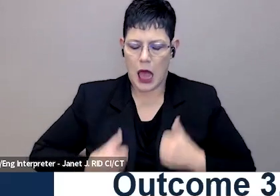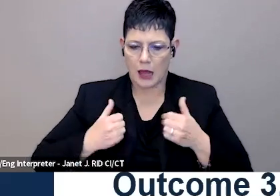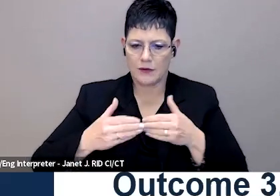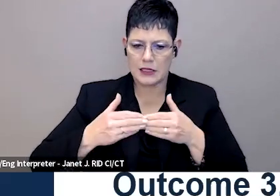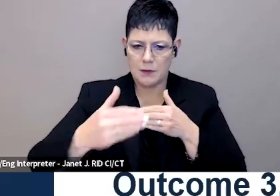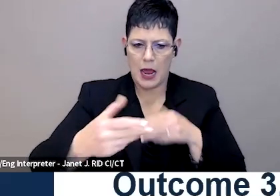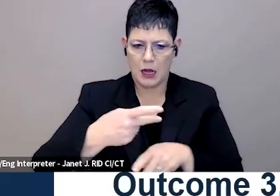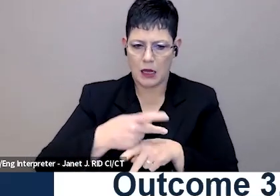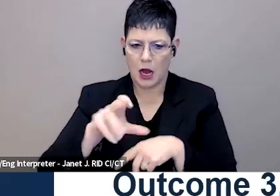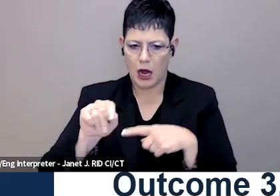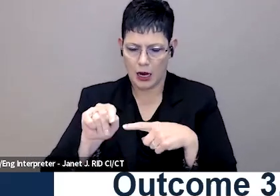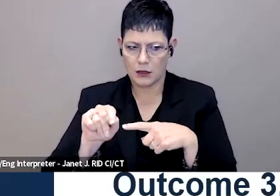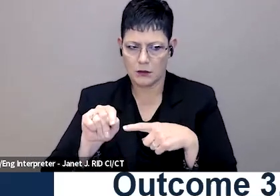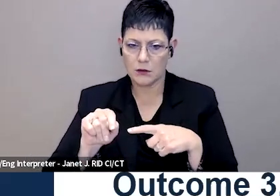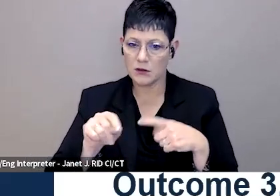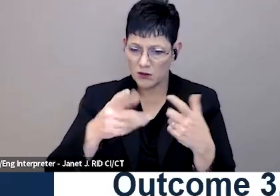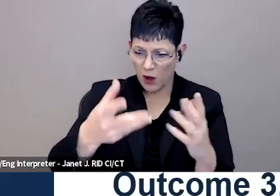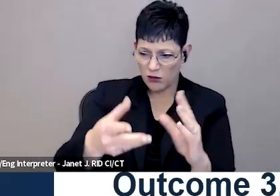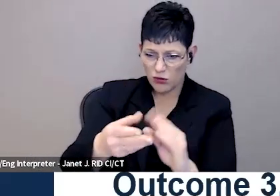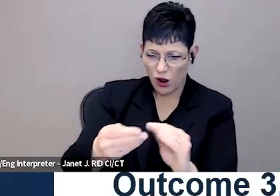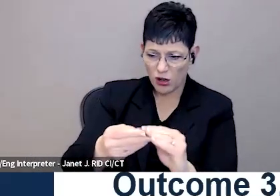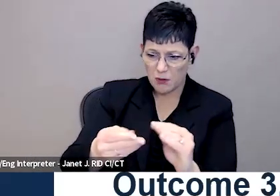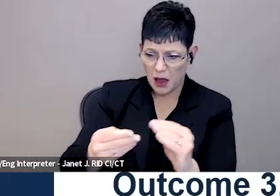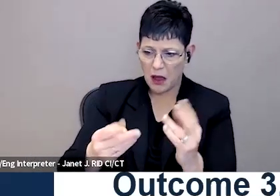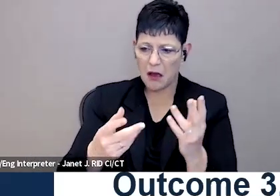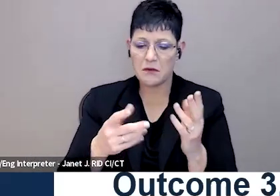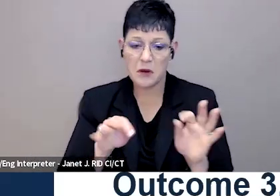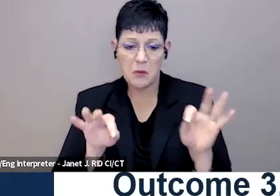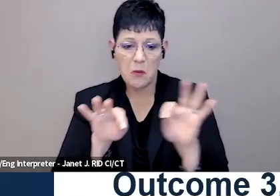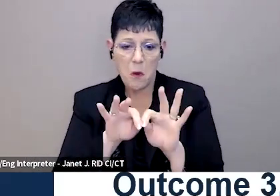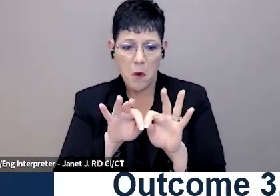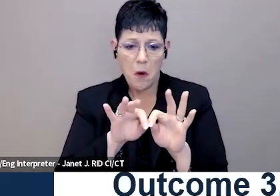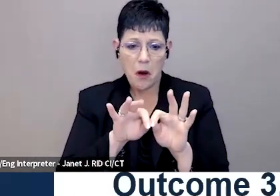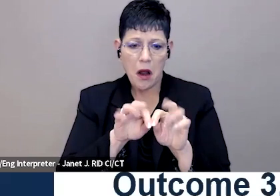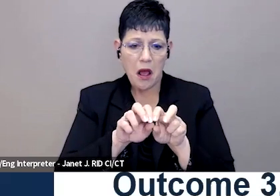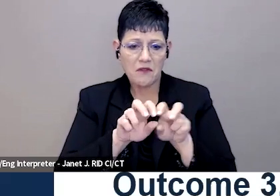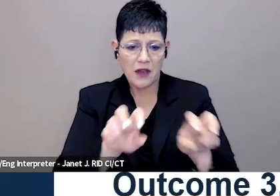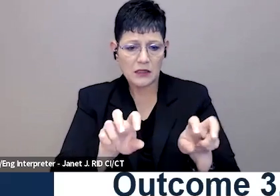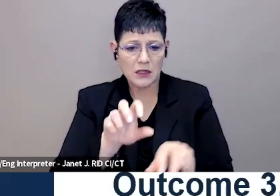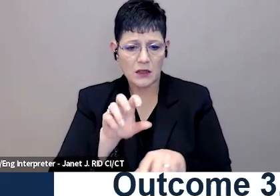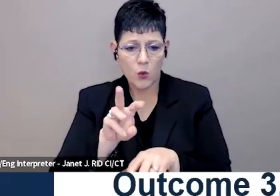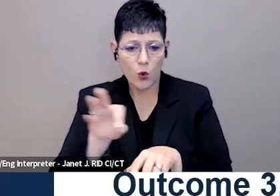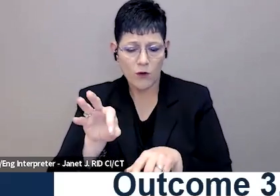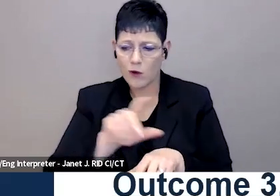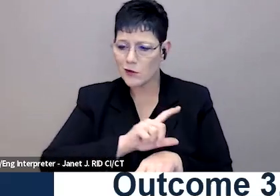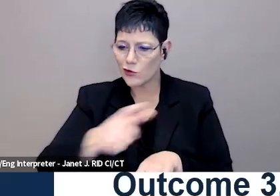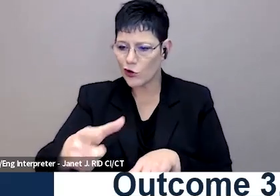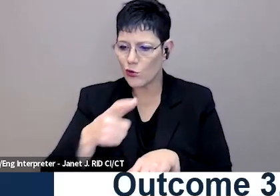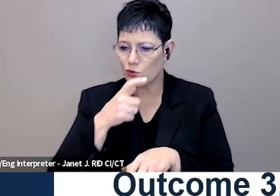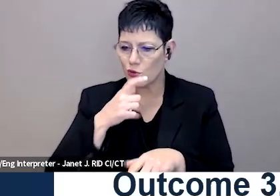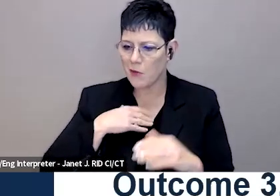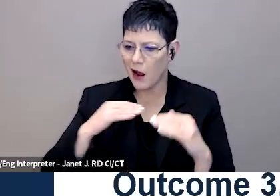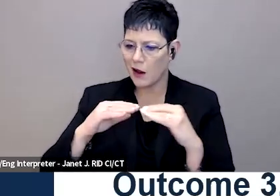And along those lines, you want to talk about the importance of investing in the workforce. And with that, I will turn it over to